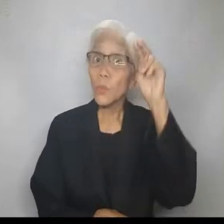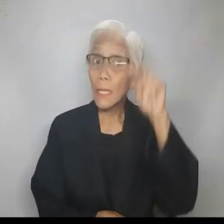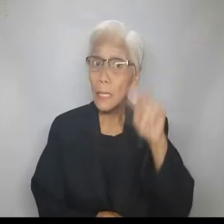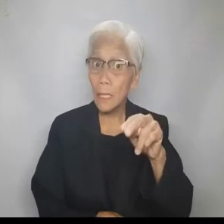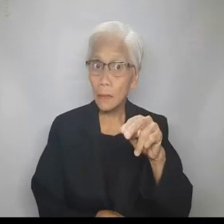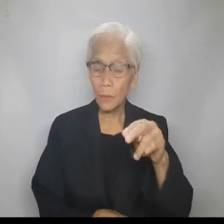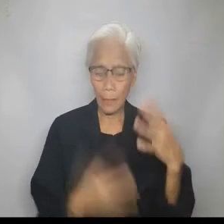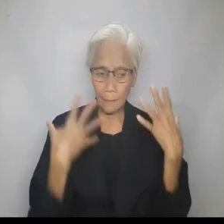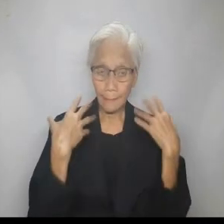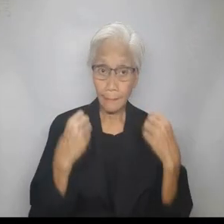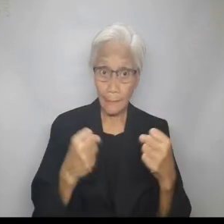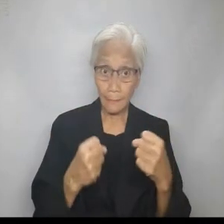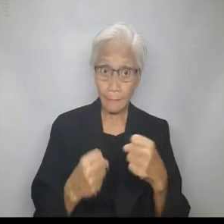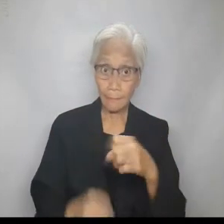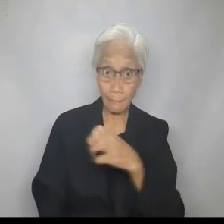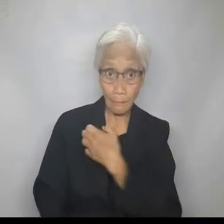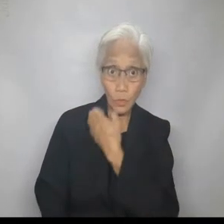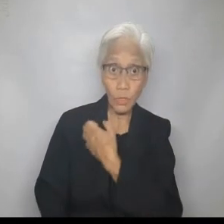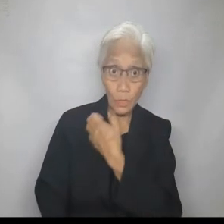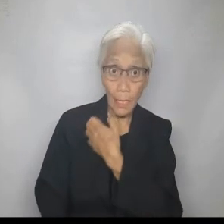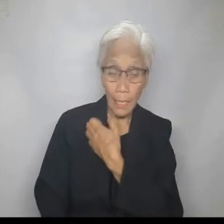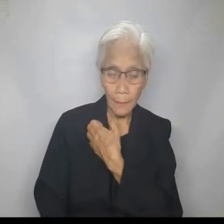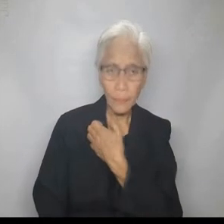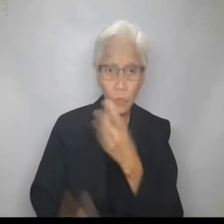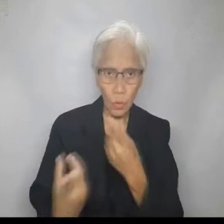we need to be emotionally strong to do this.